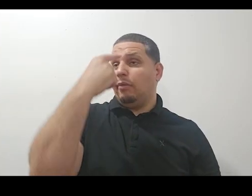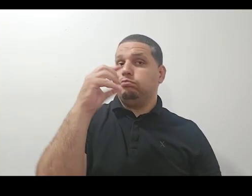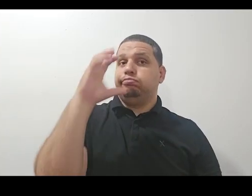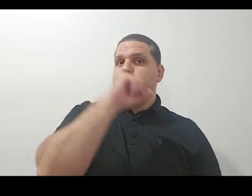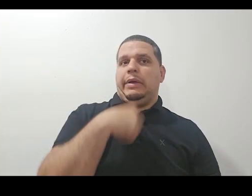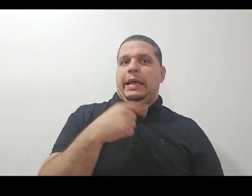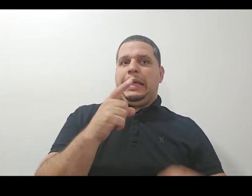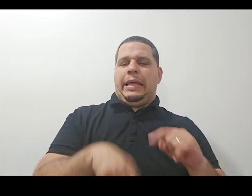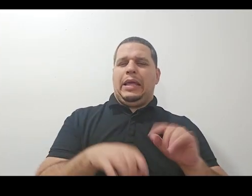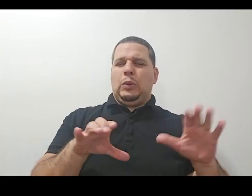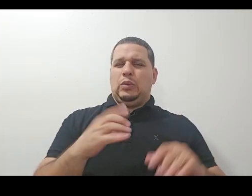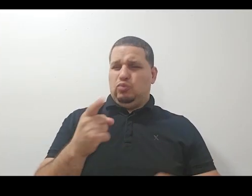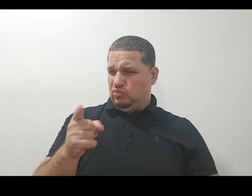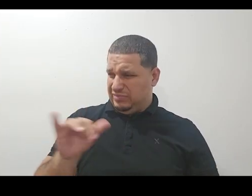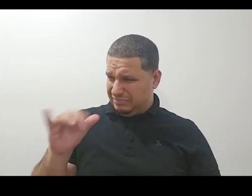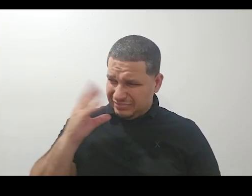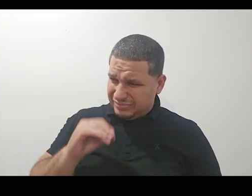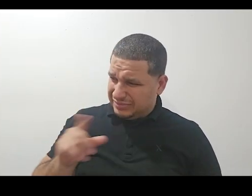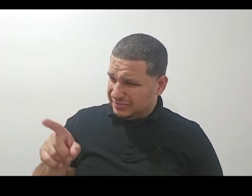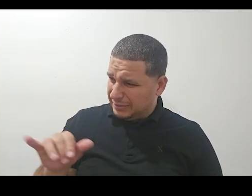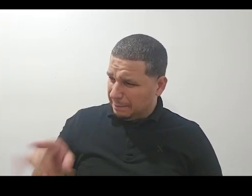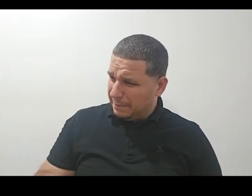do something. Do you have to deal with that?